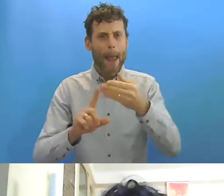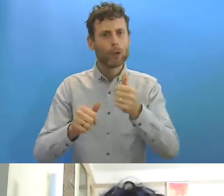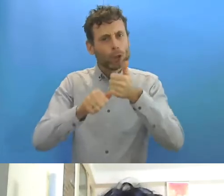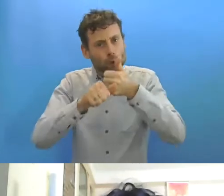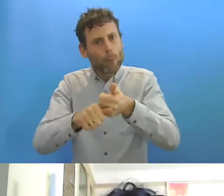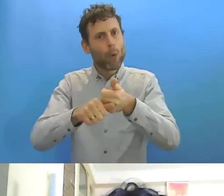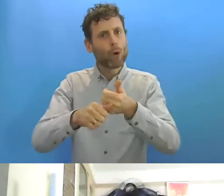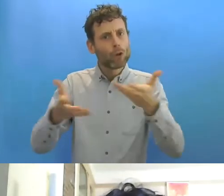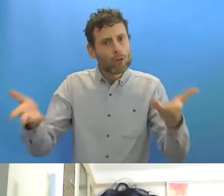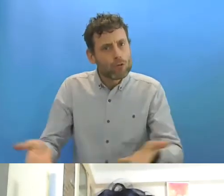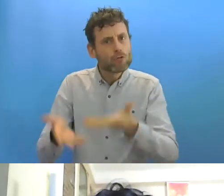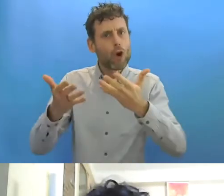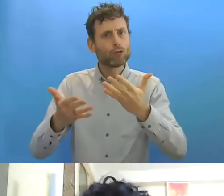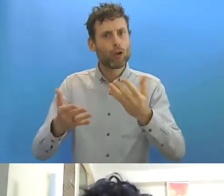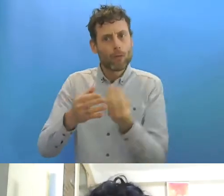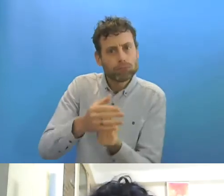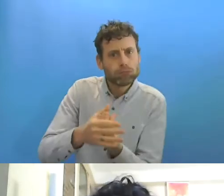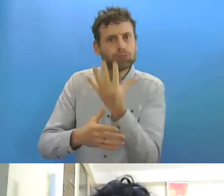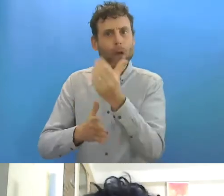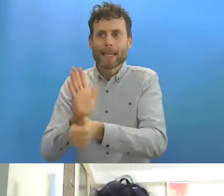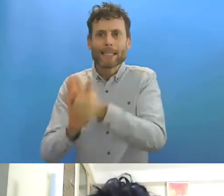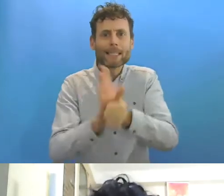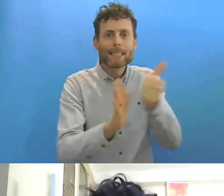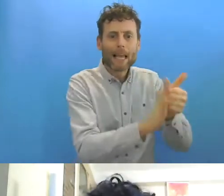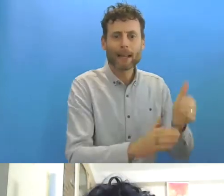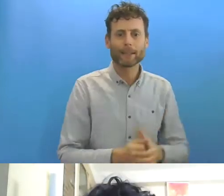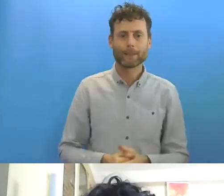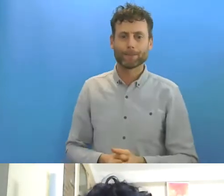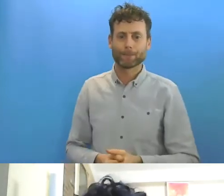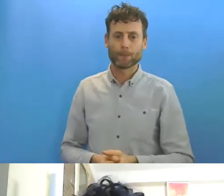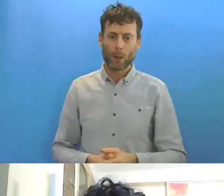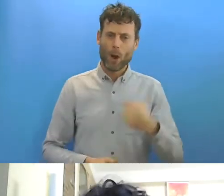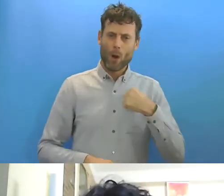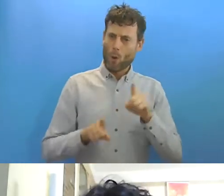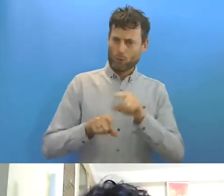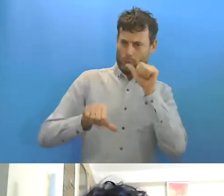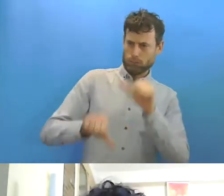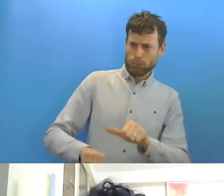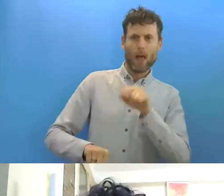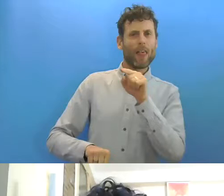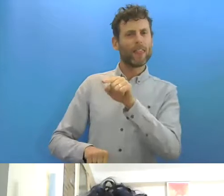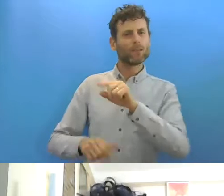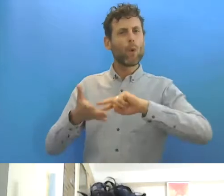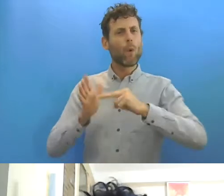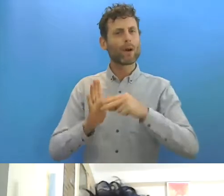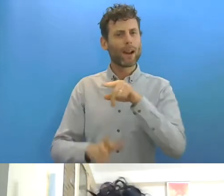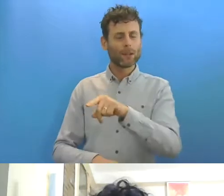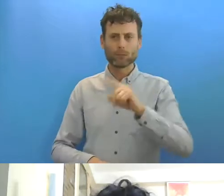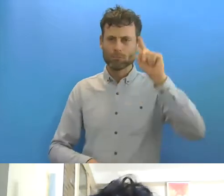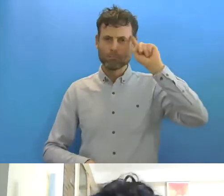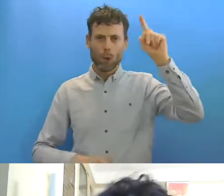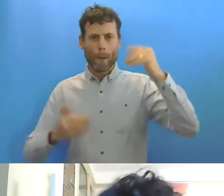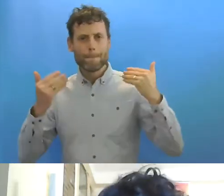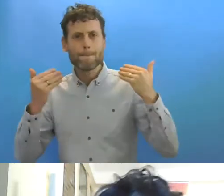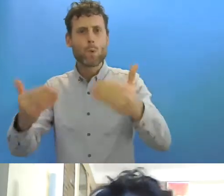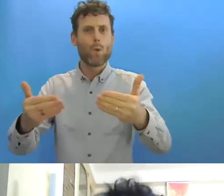build talent. And also that Unlimited is an organization in itself that is progressive almost on what a